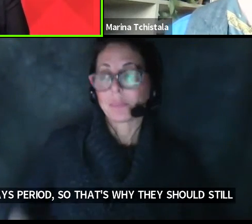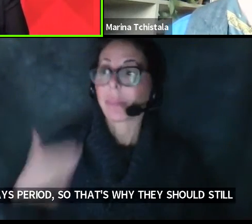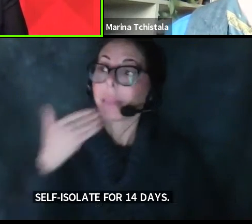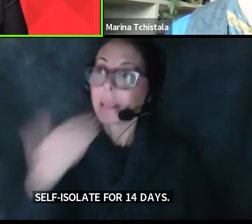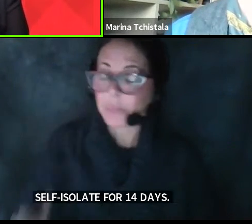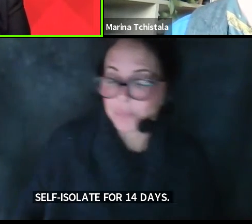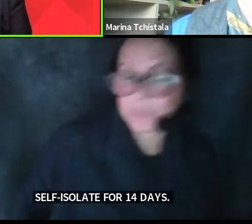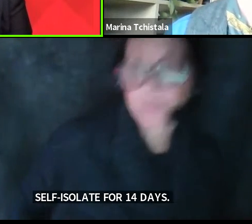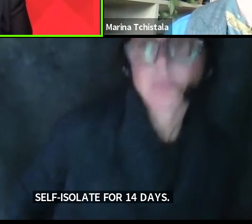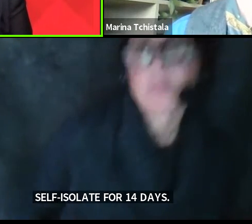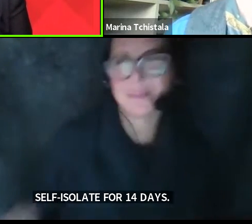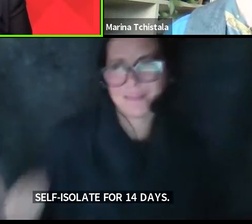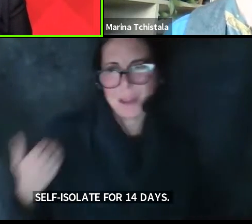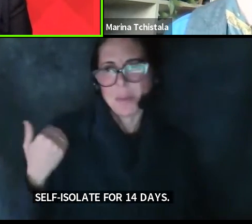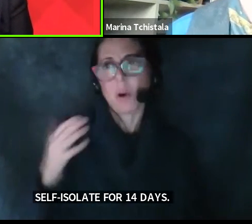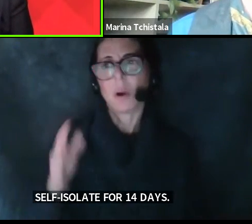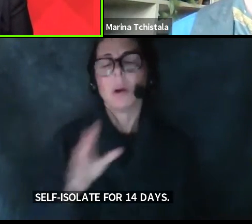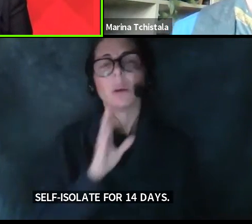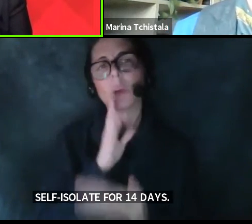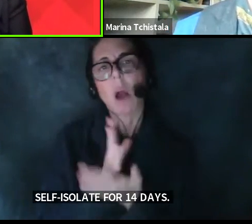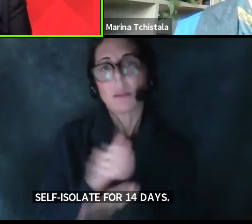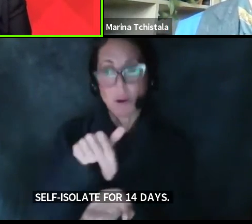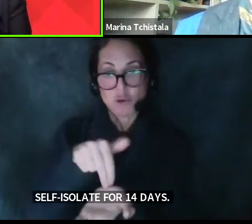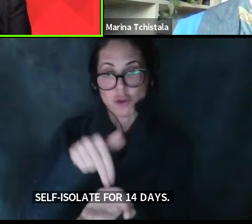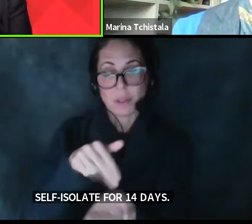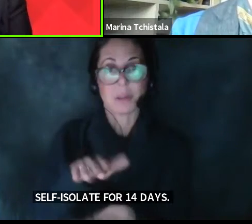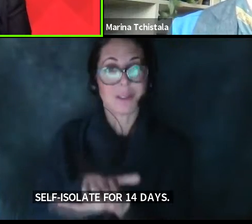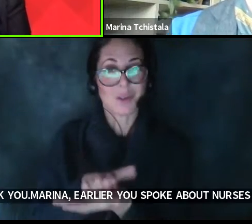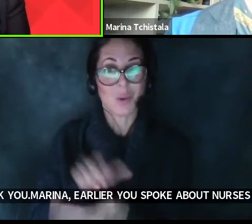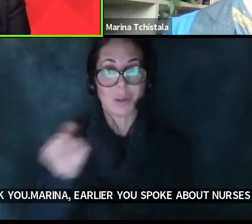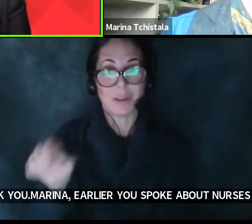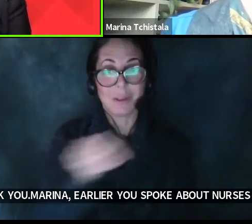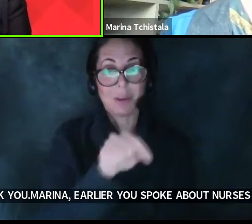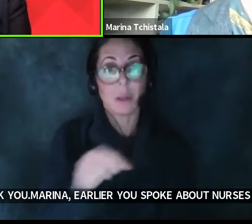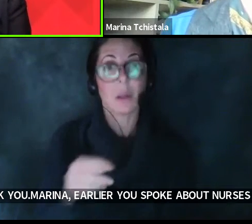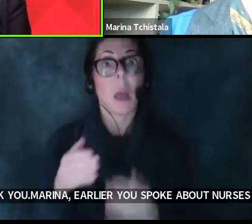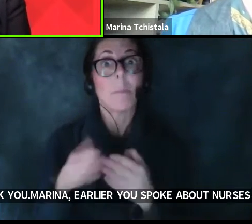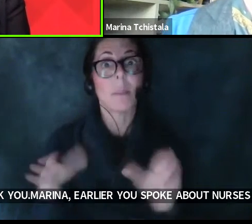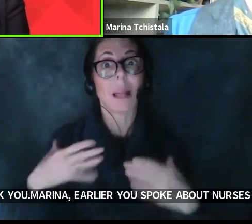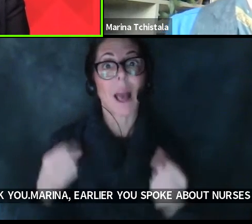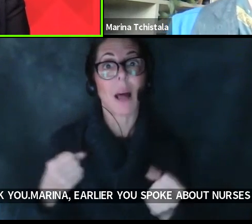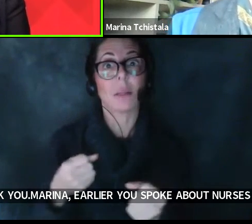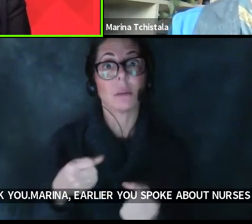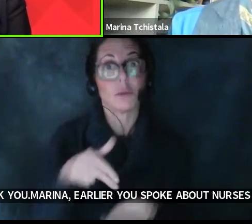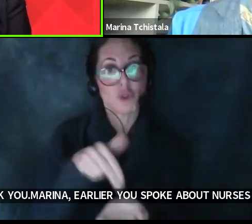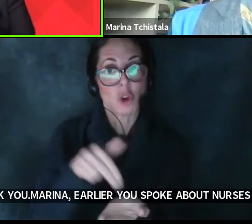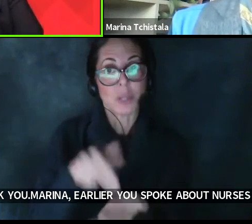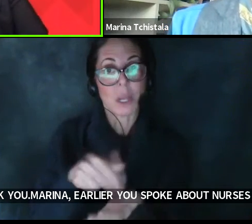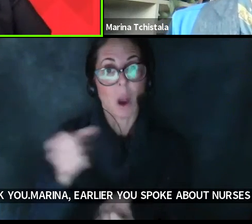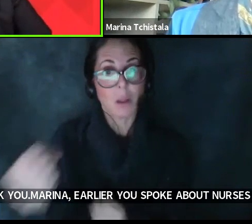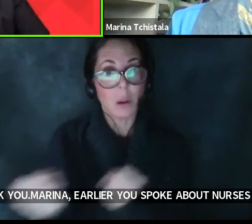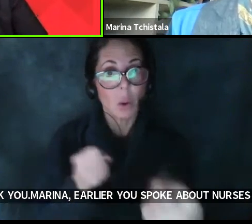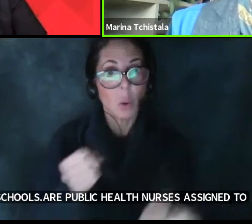about nurses in our schools. Are public health nurses assigned to private schools as well?